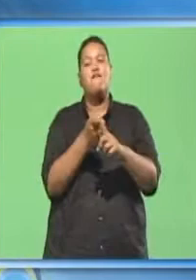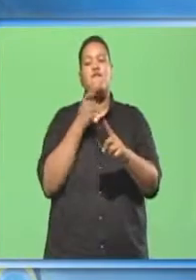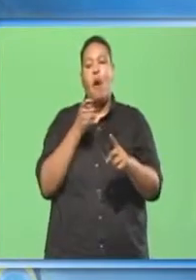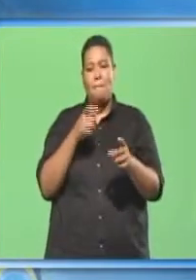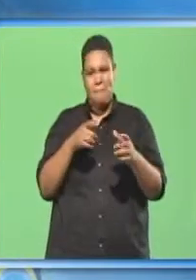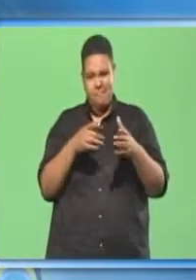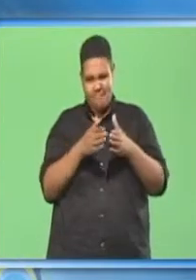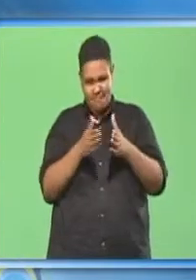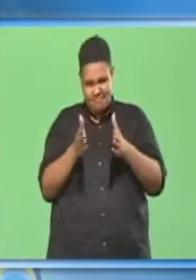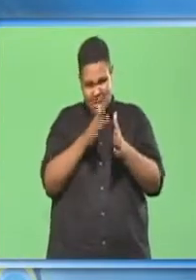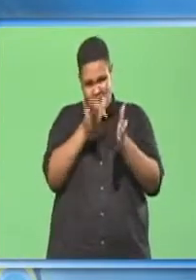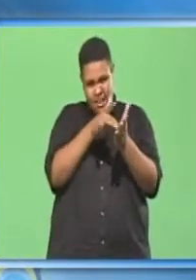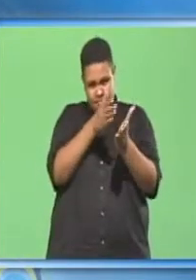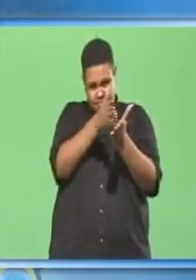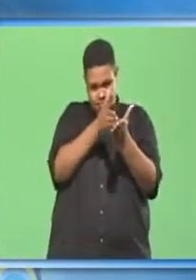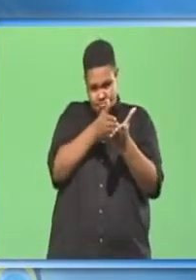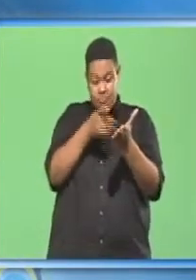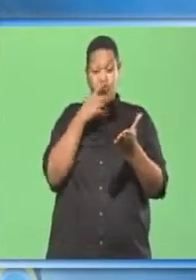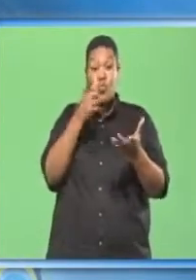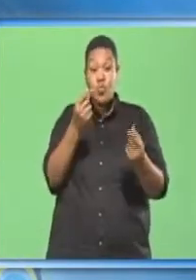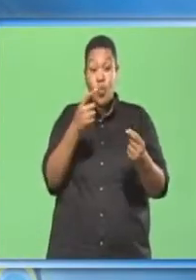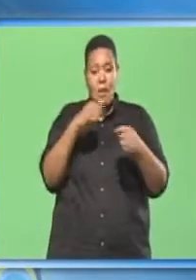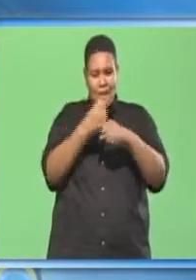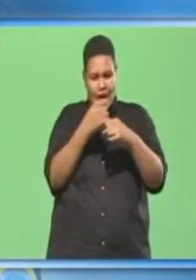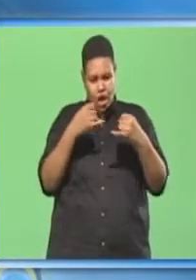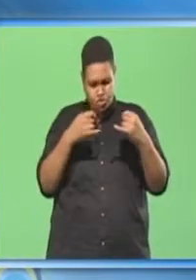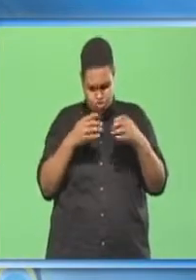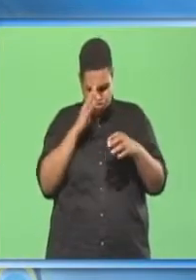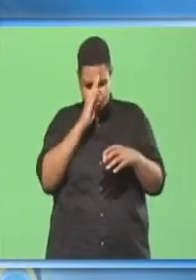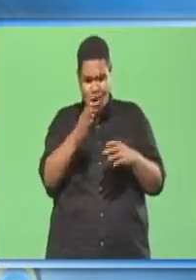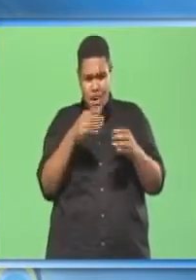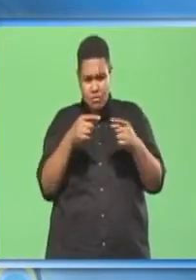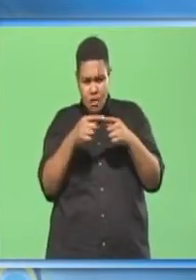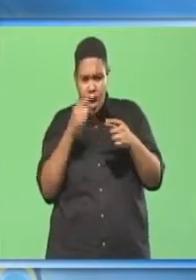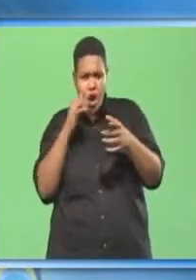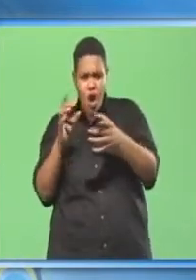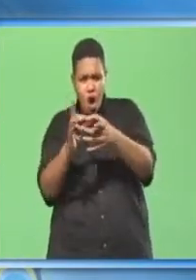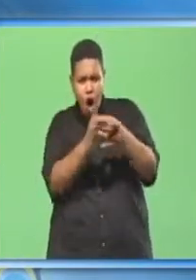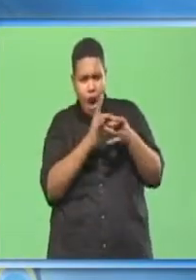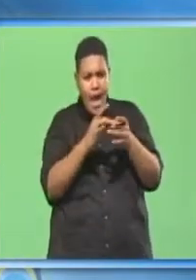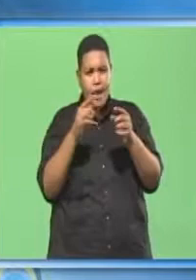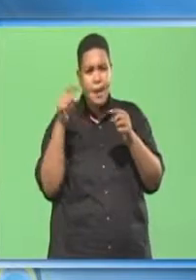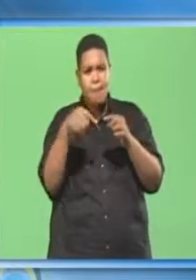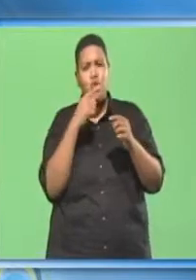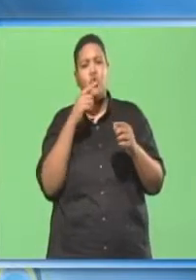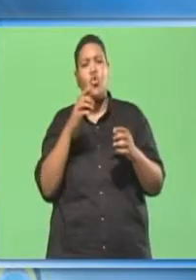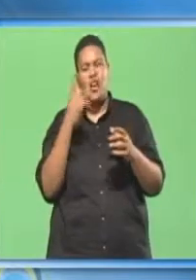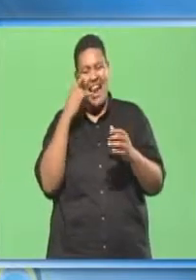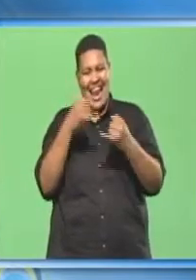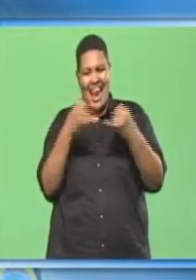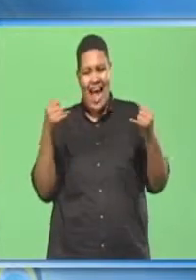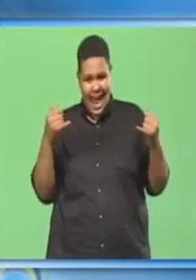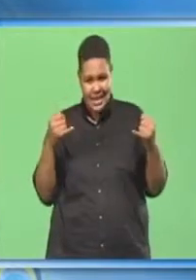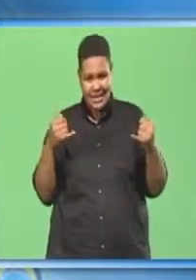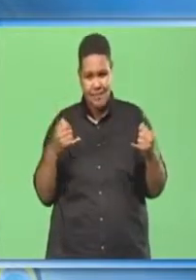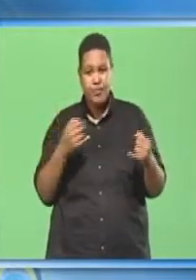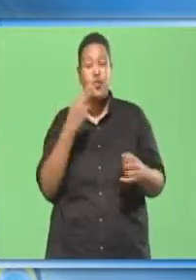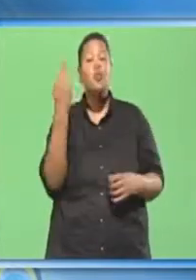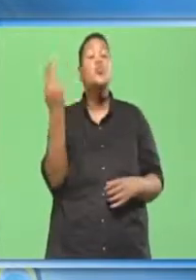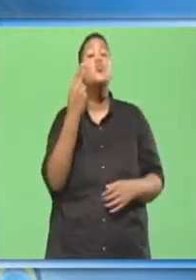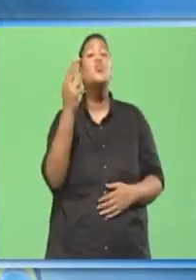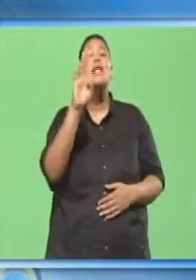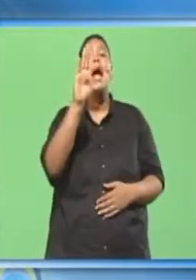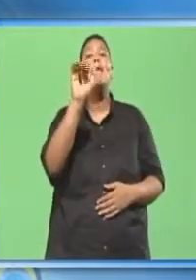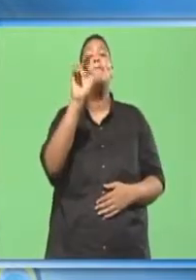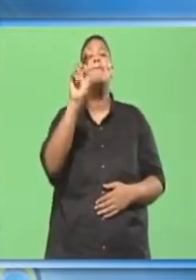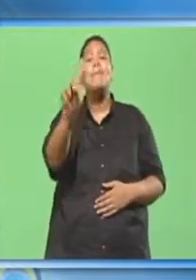ends. Use a straight edge and connect the points at the end of the leg to the corners of the line. Use a band saw